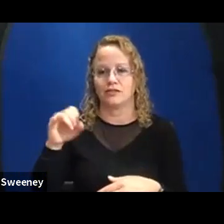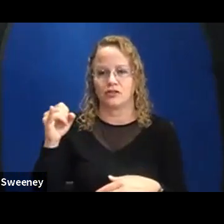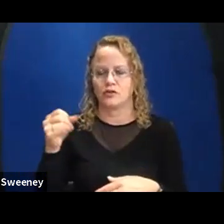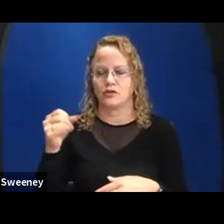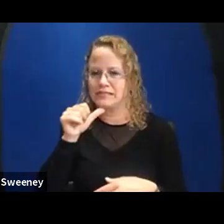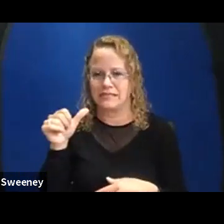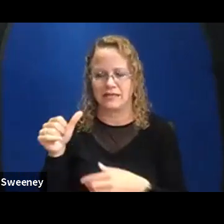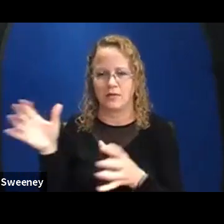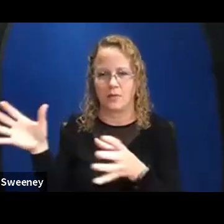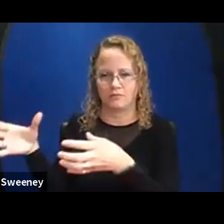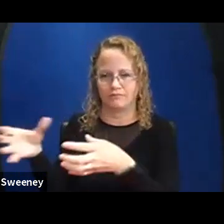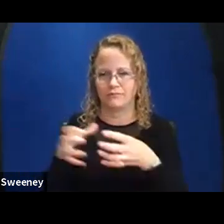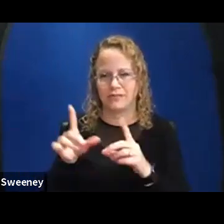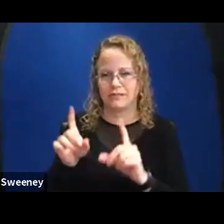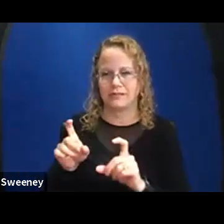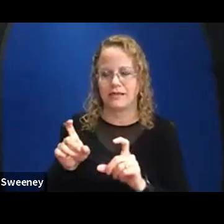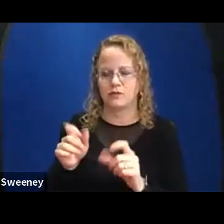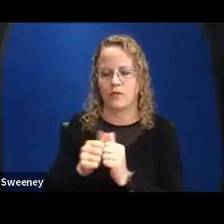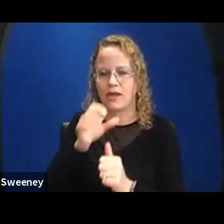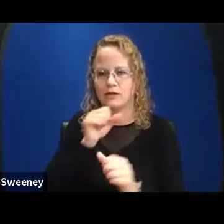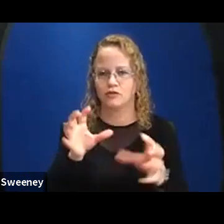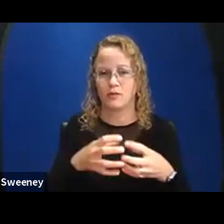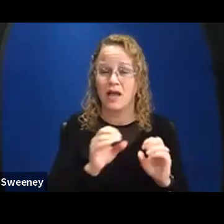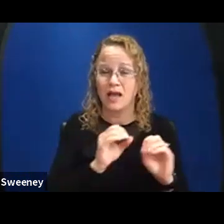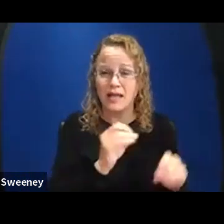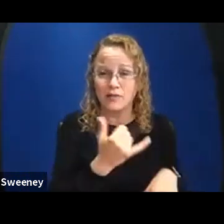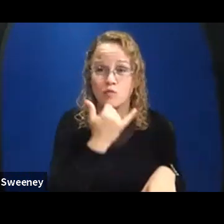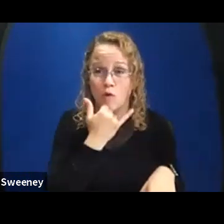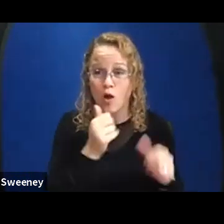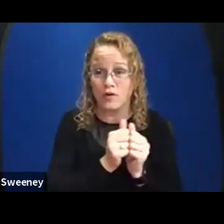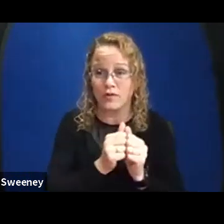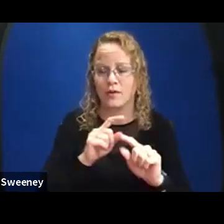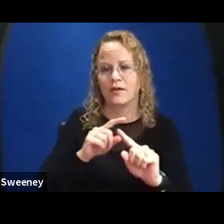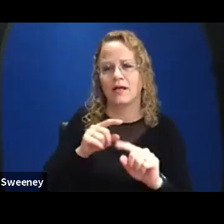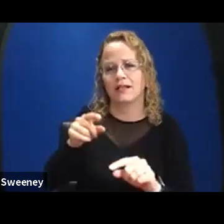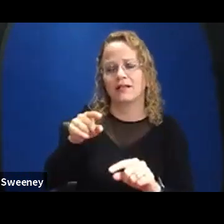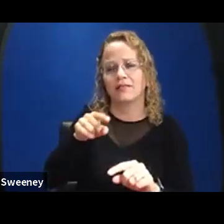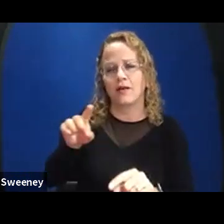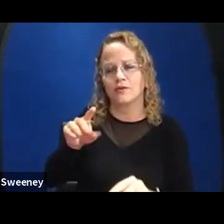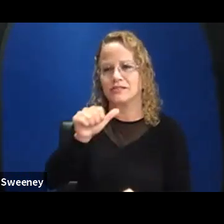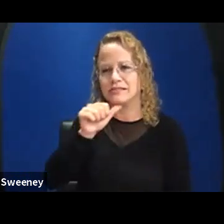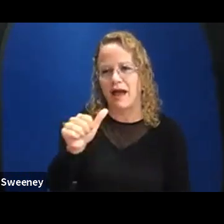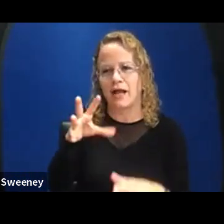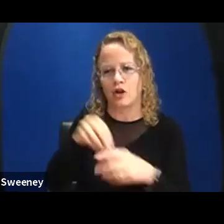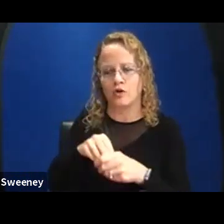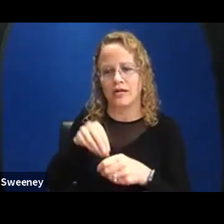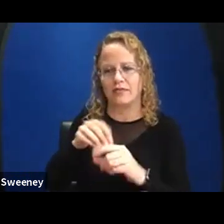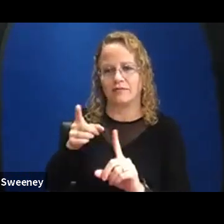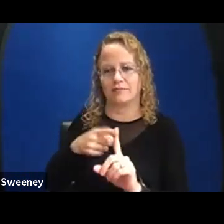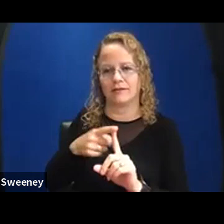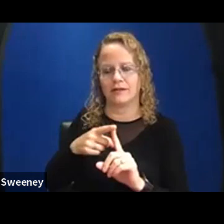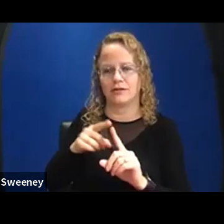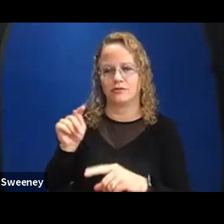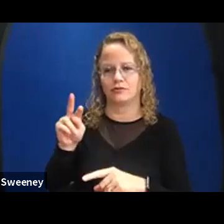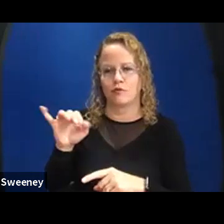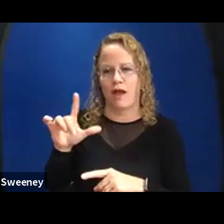something wrong with offering it to younger people. They just weren't included in the initial clinical trials. And now we're seeing that. I'll say for what it's